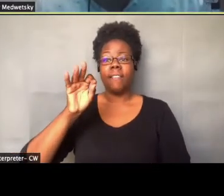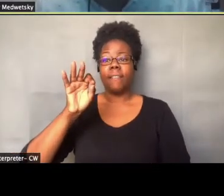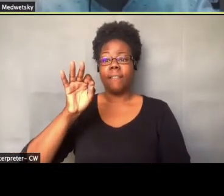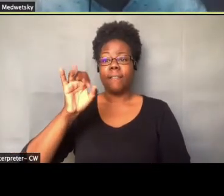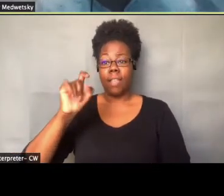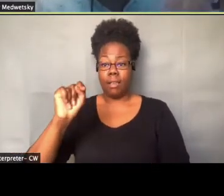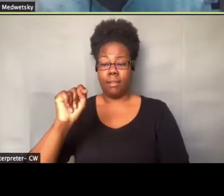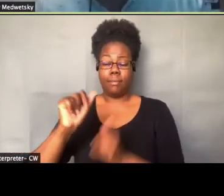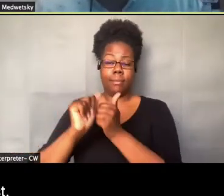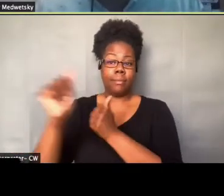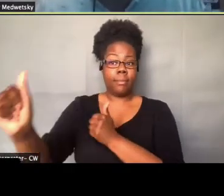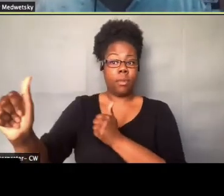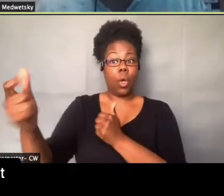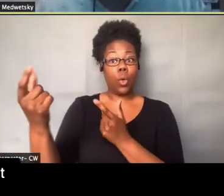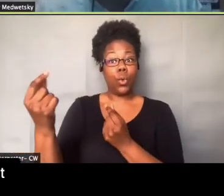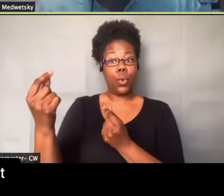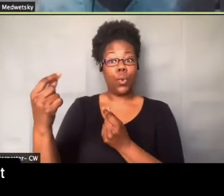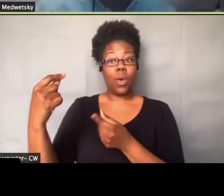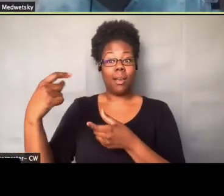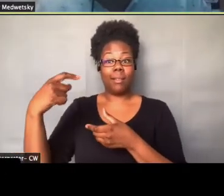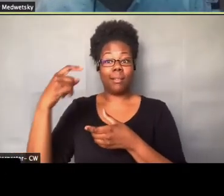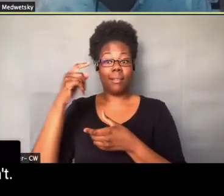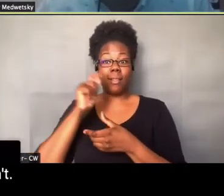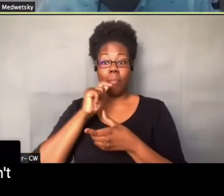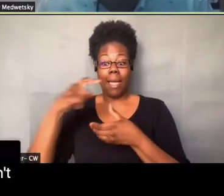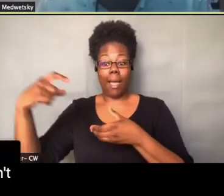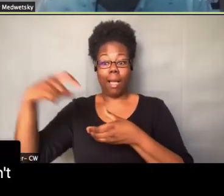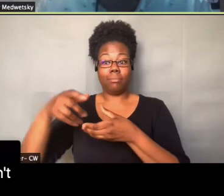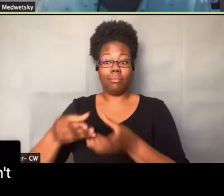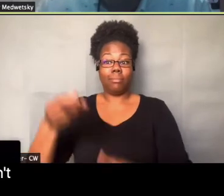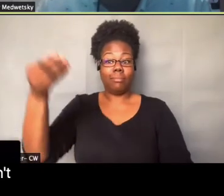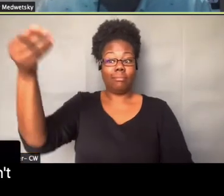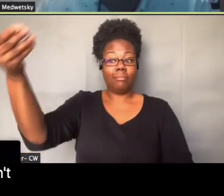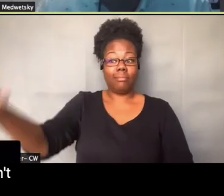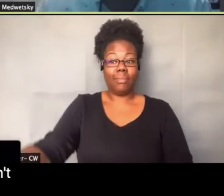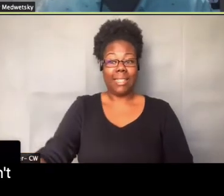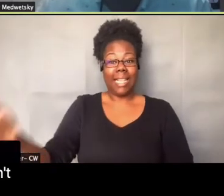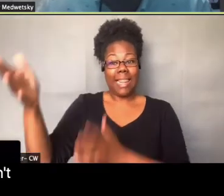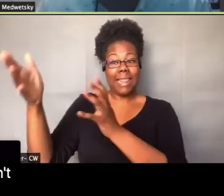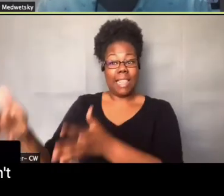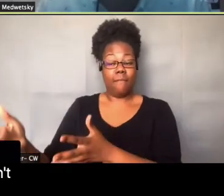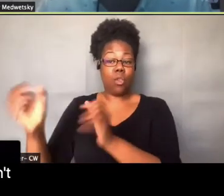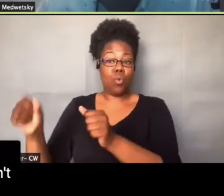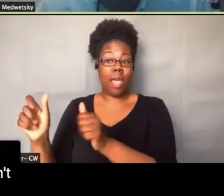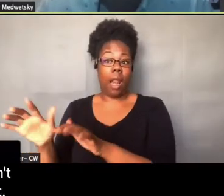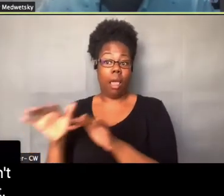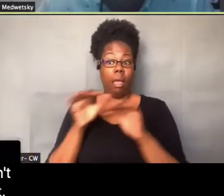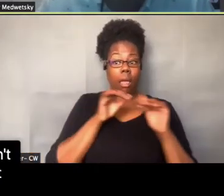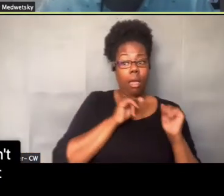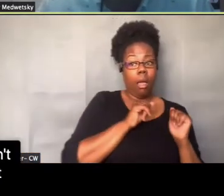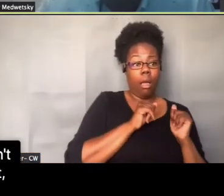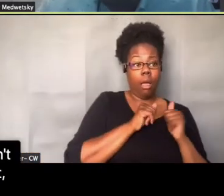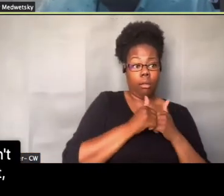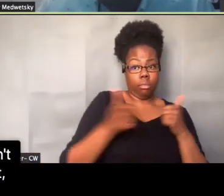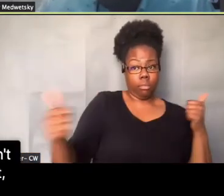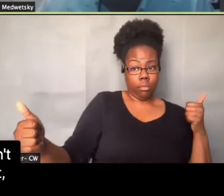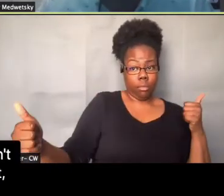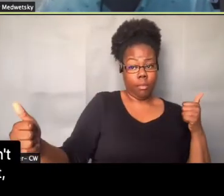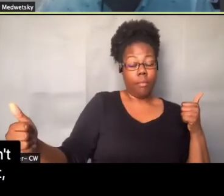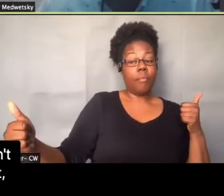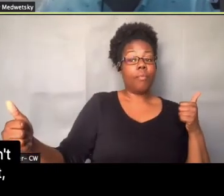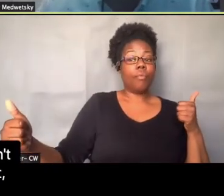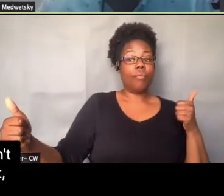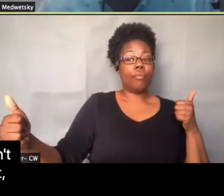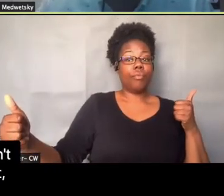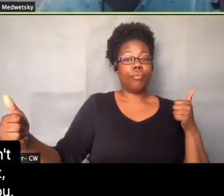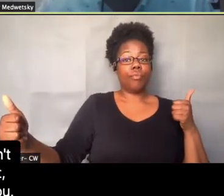person's talking and send it right to your hearing aid. So you don't need an FM or anything. Just need your cell phone as that, or your own remote mini mic,